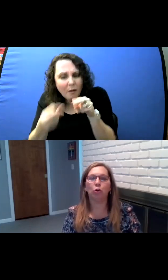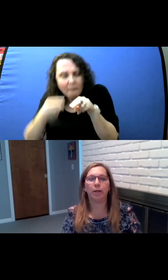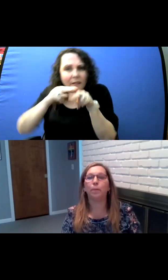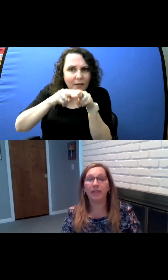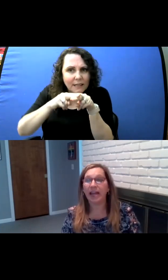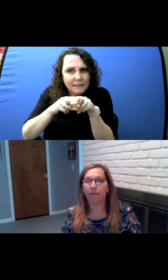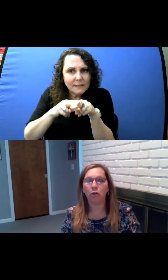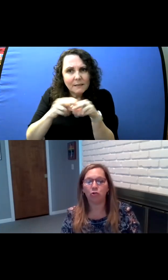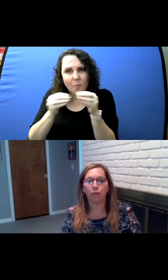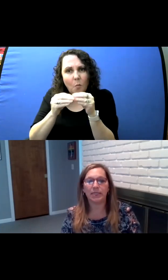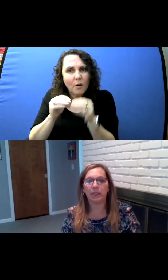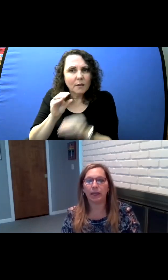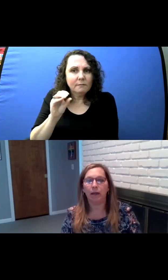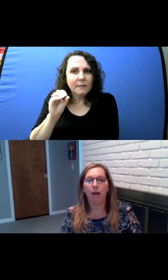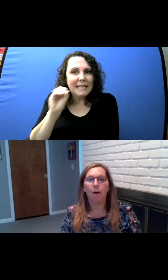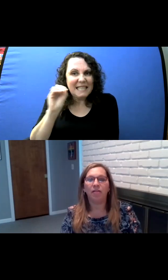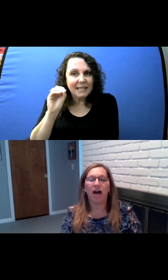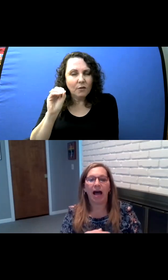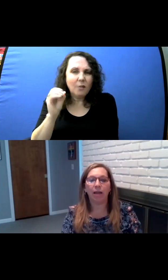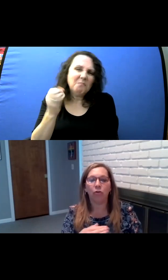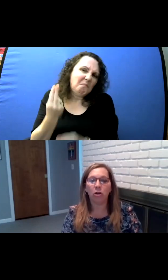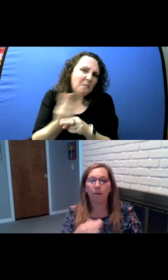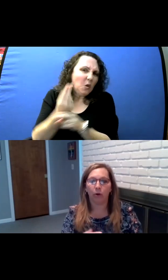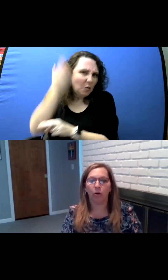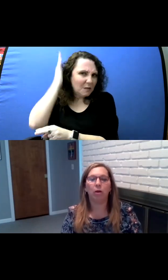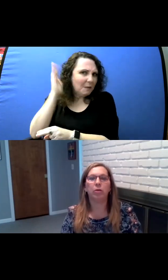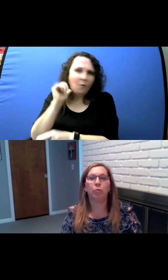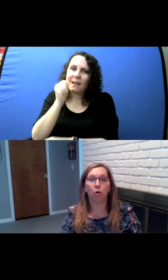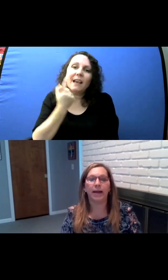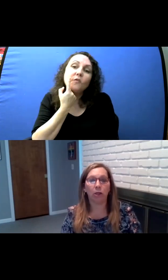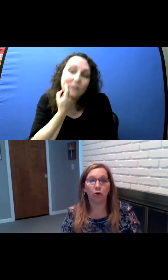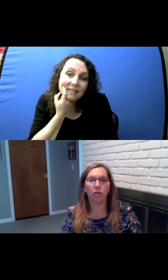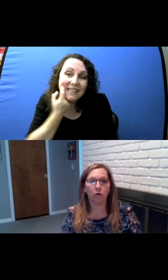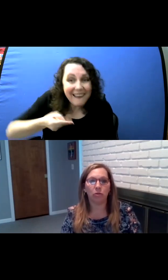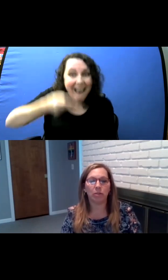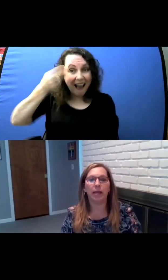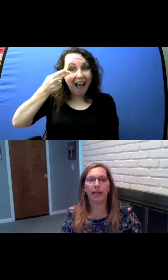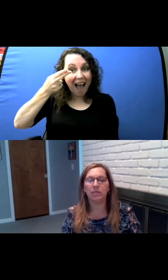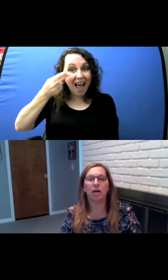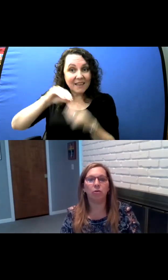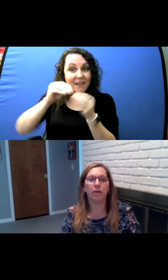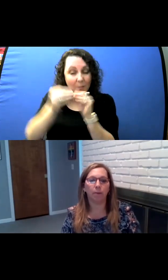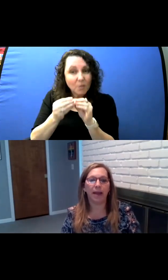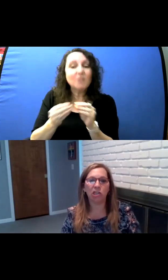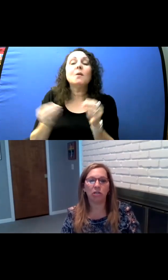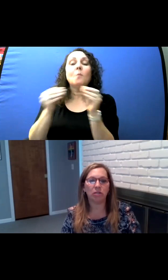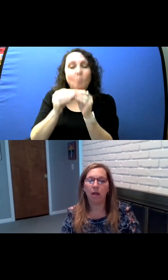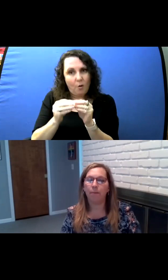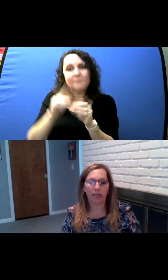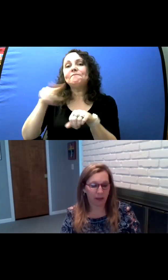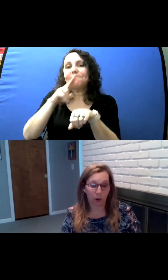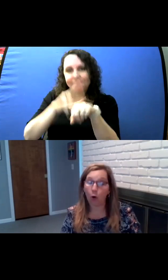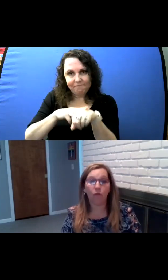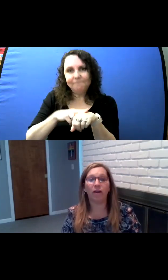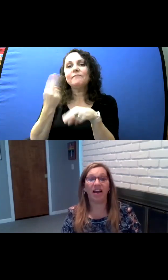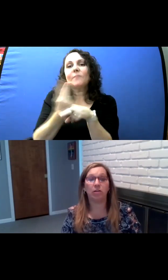use earlier, but they haven't used recently. But the higher the number, the more regular the use. And I can tell you that our patients,